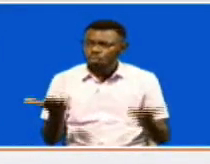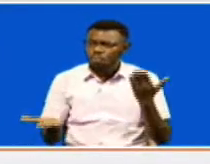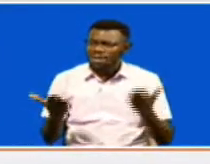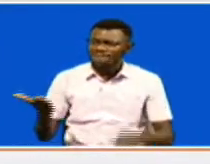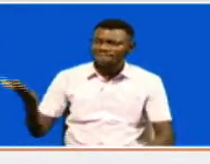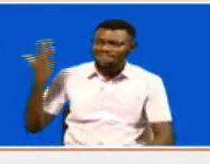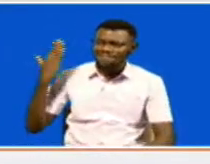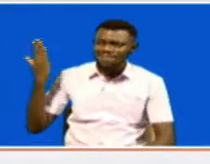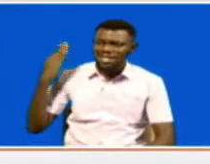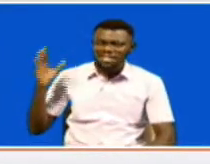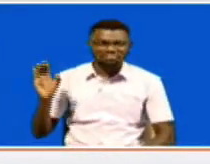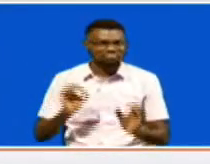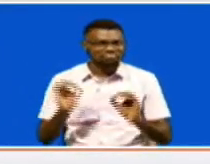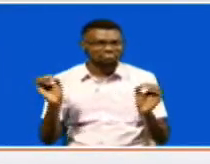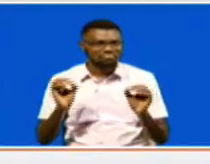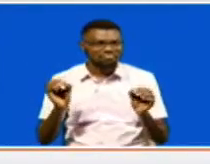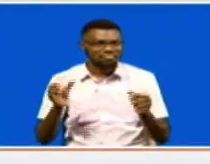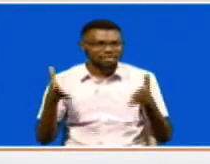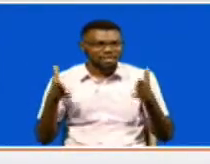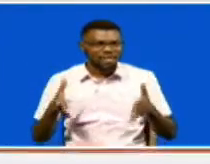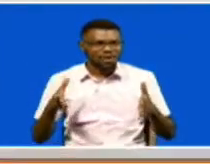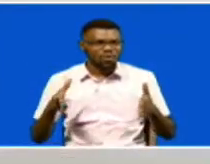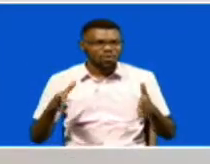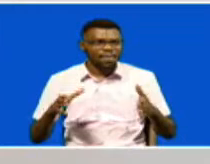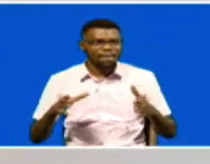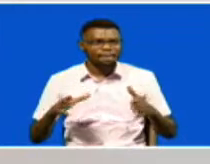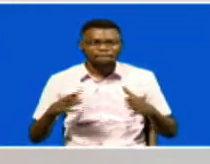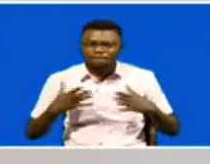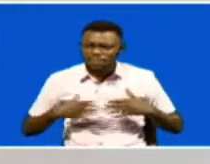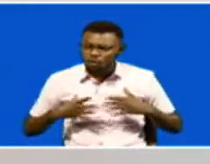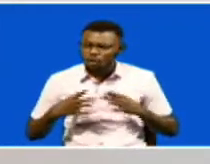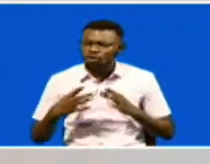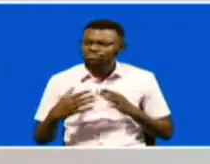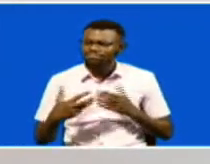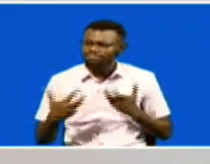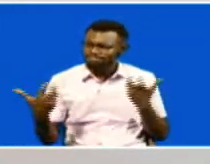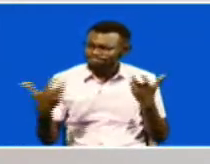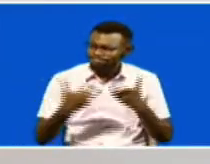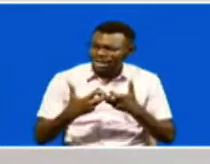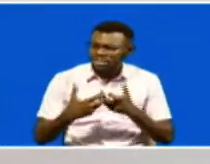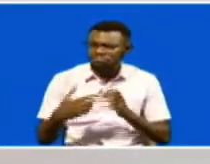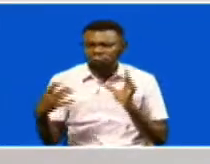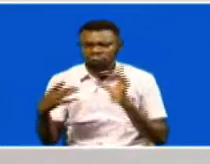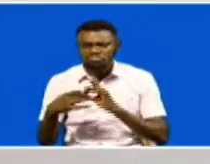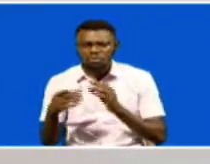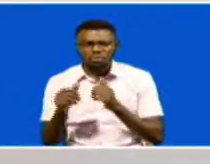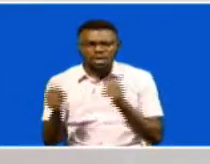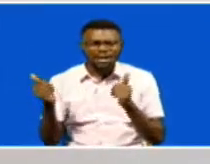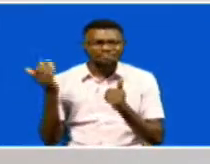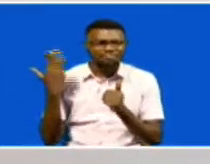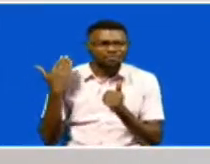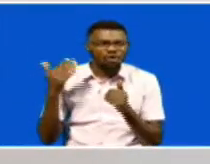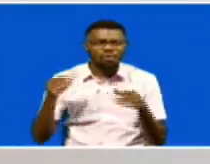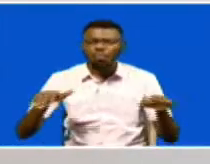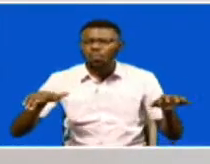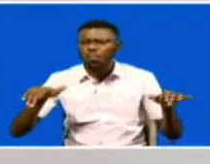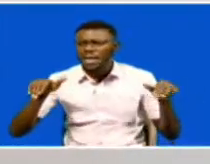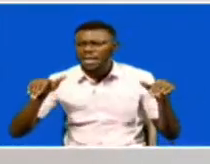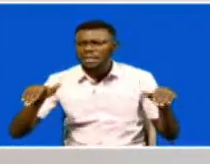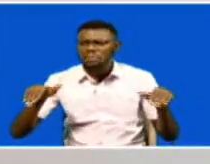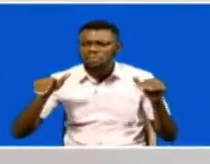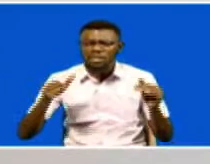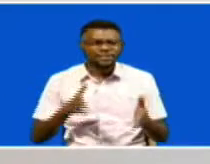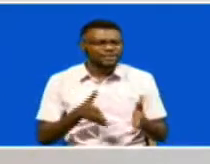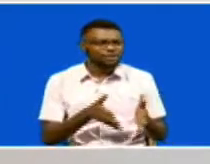ones, because now I think people, they are much connected, and a lot of people, they were like waiting for this kind of